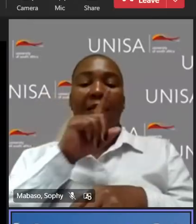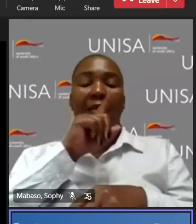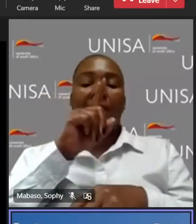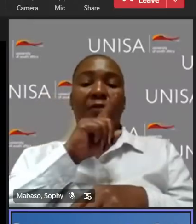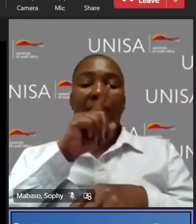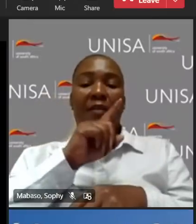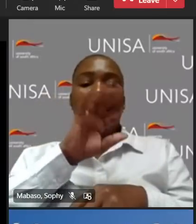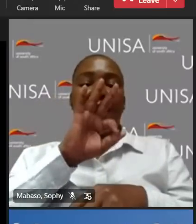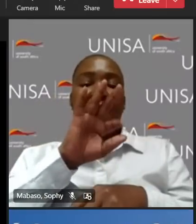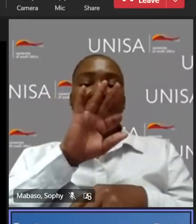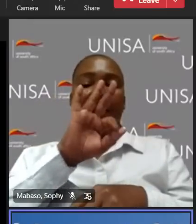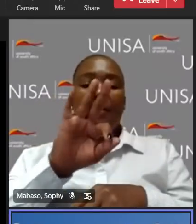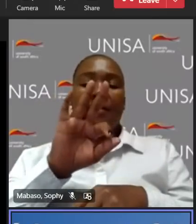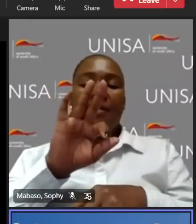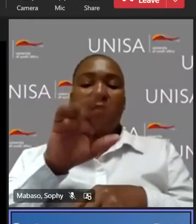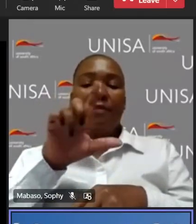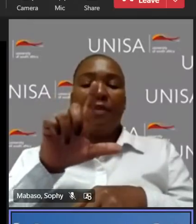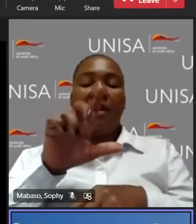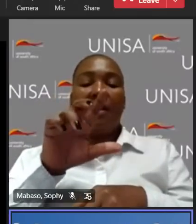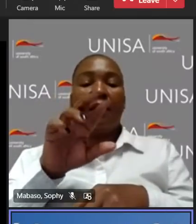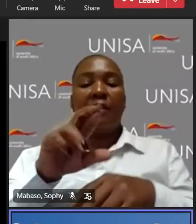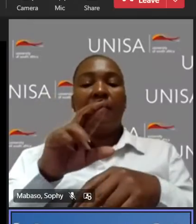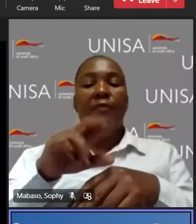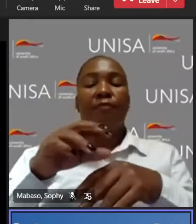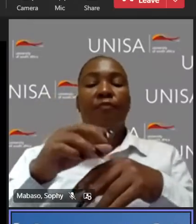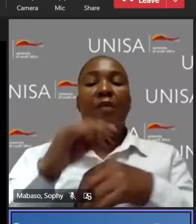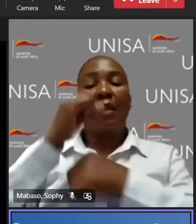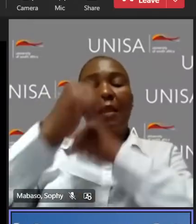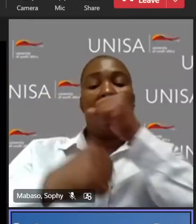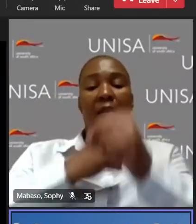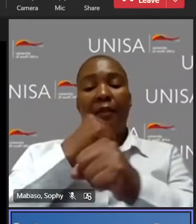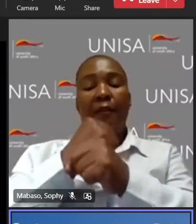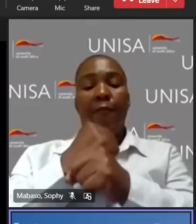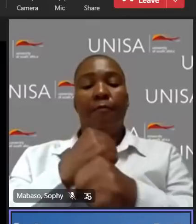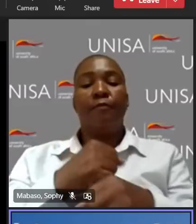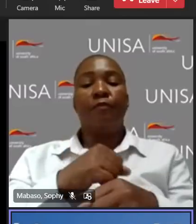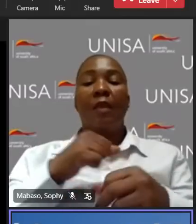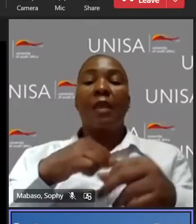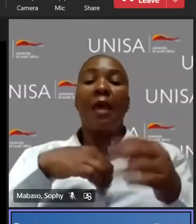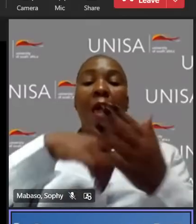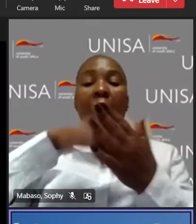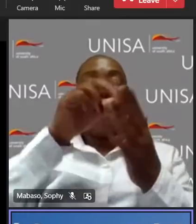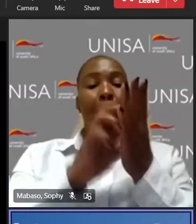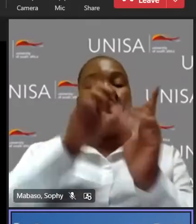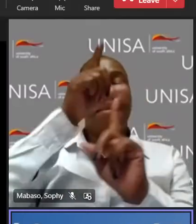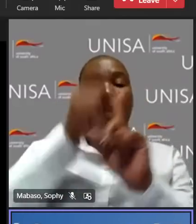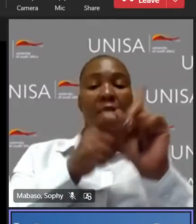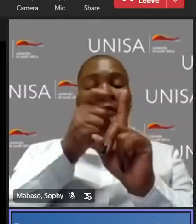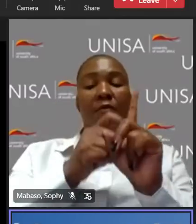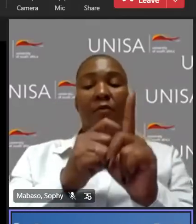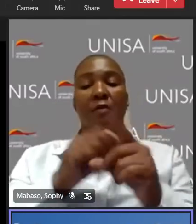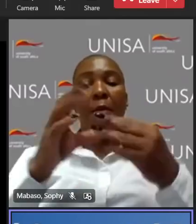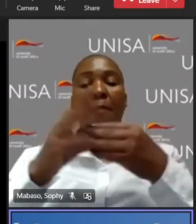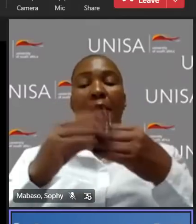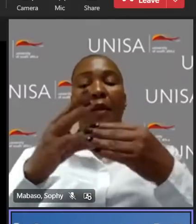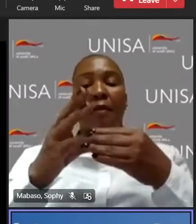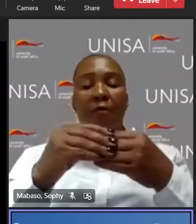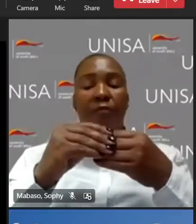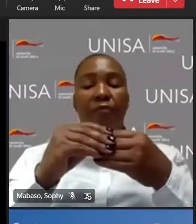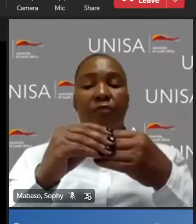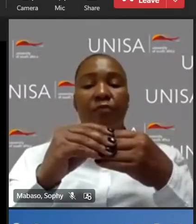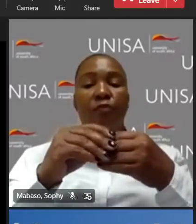339,337 rands gross income per year. The applicant must be a member of a vulnerable